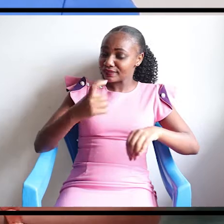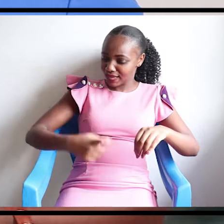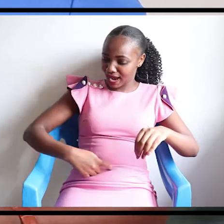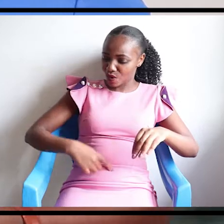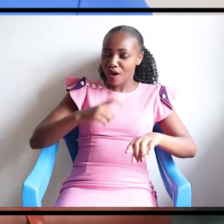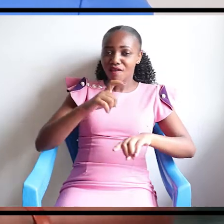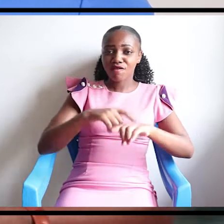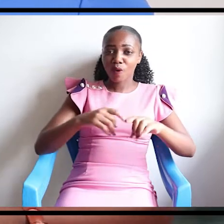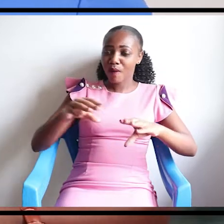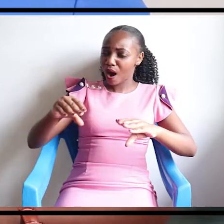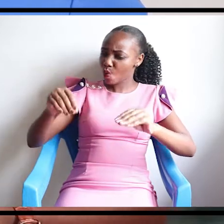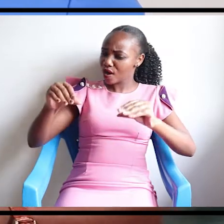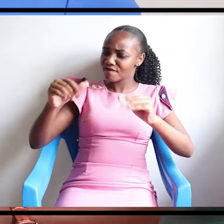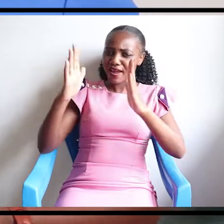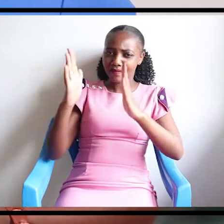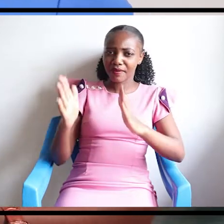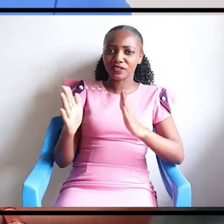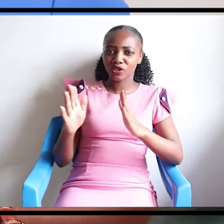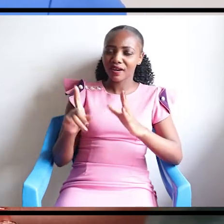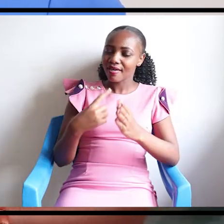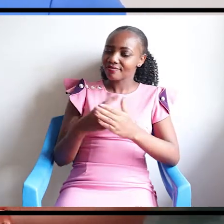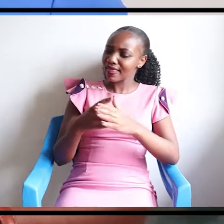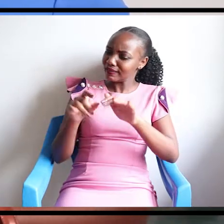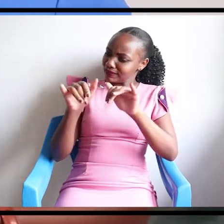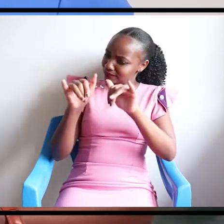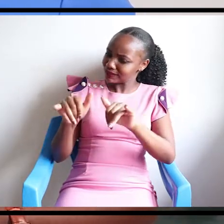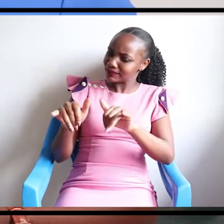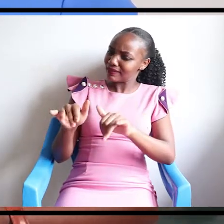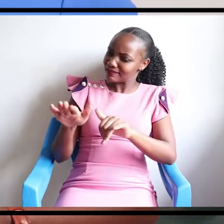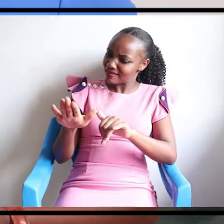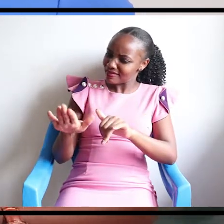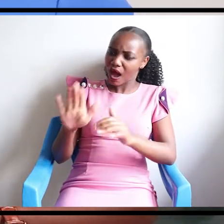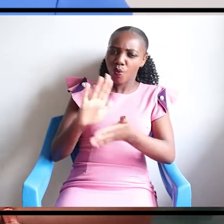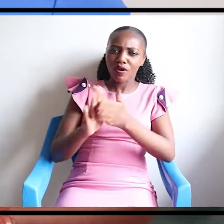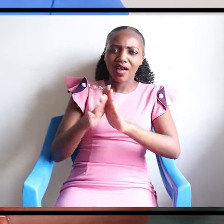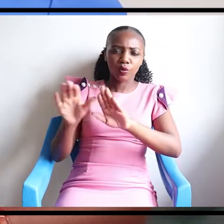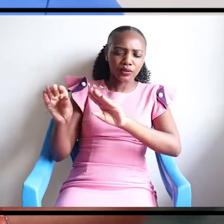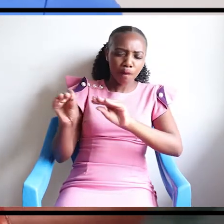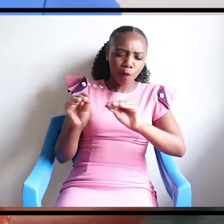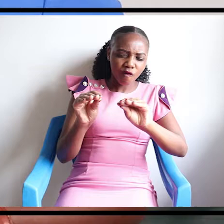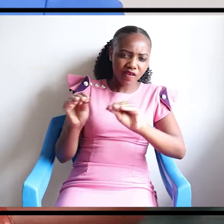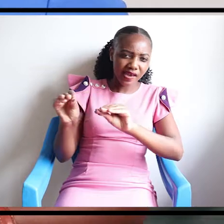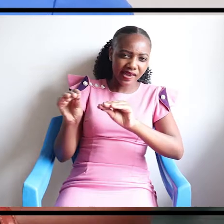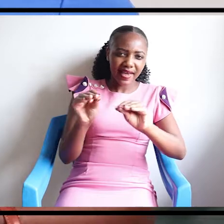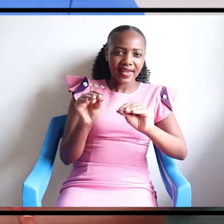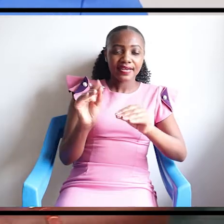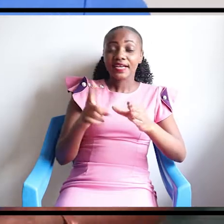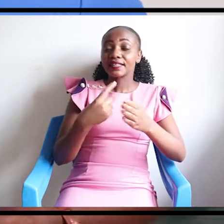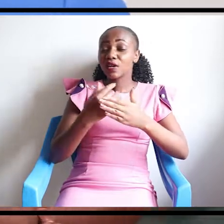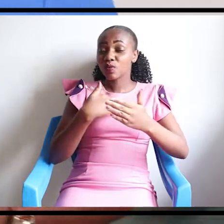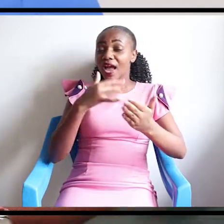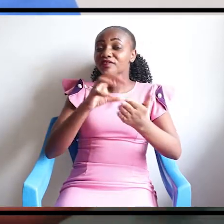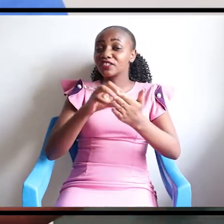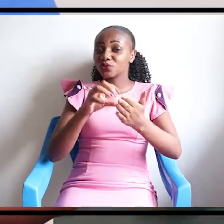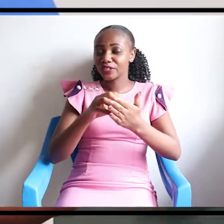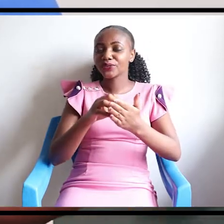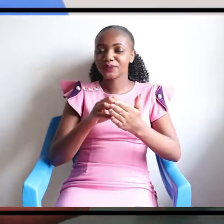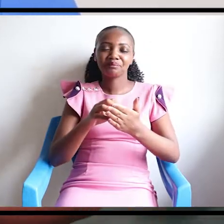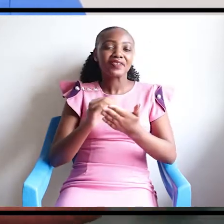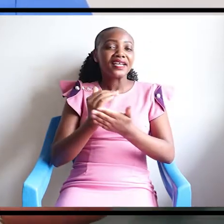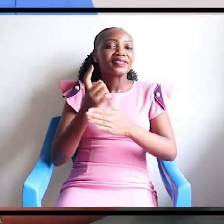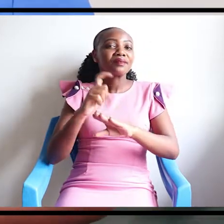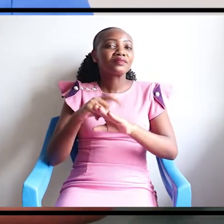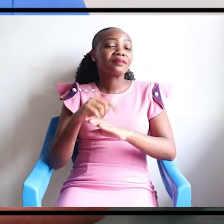is supposed to remain at the place where it is put without moving to any other destinations. There are instances of whereby a mother